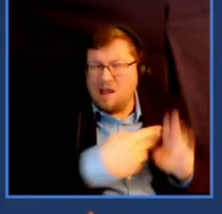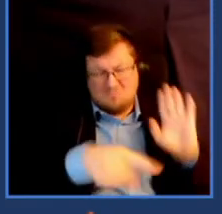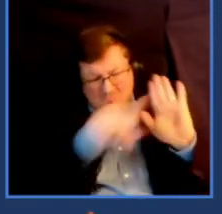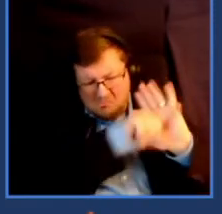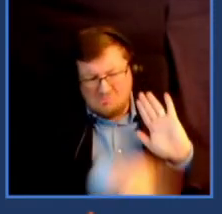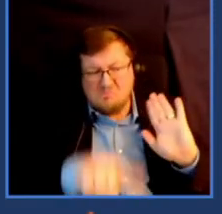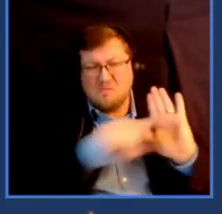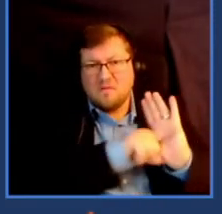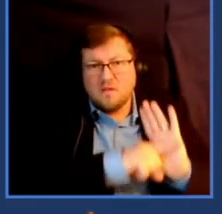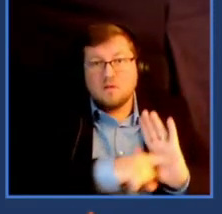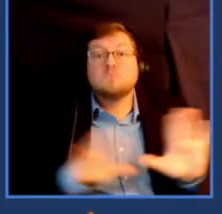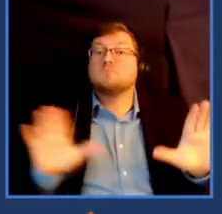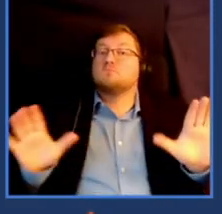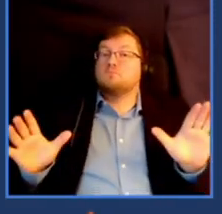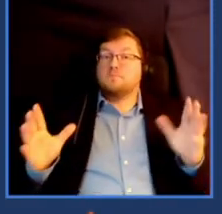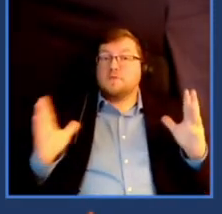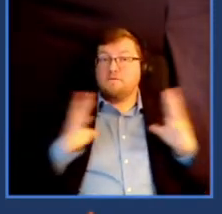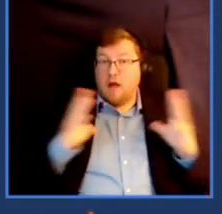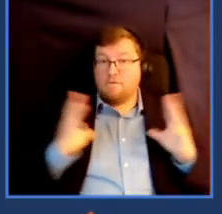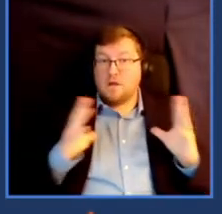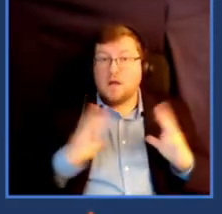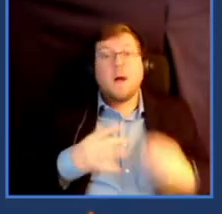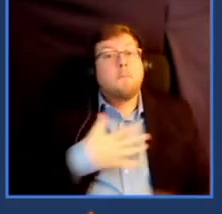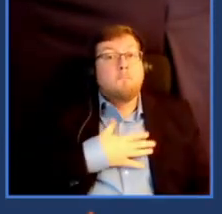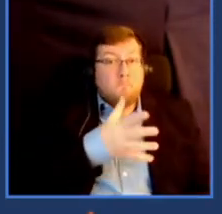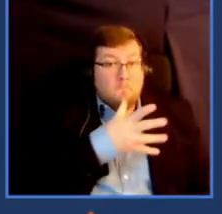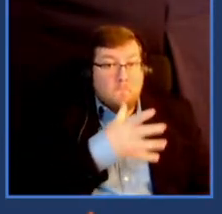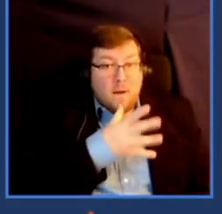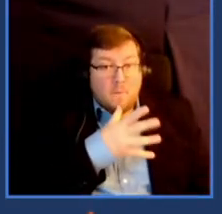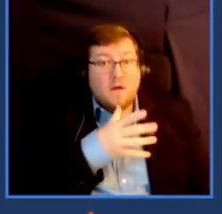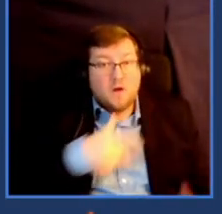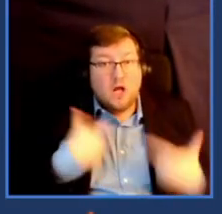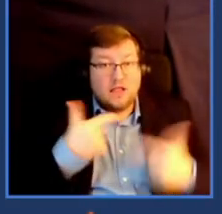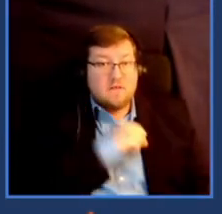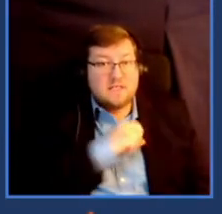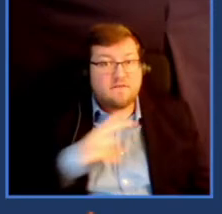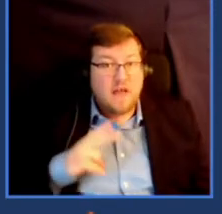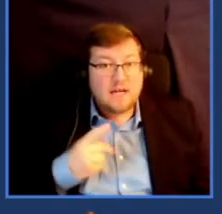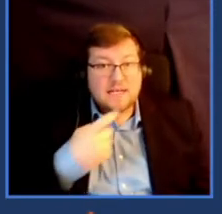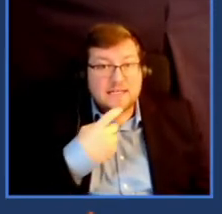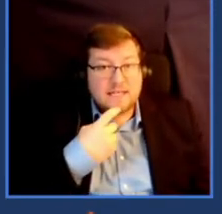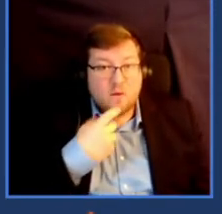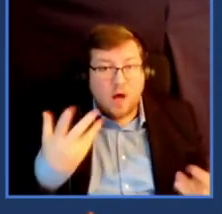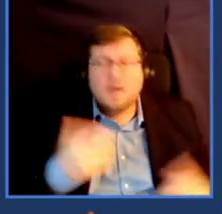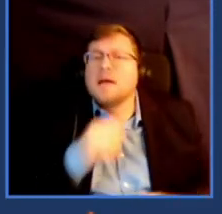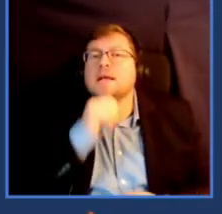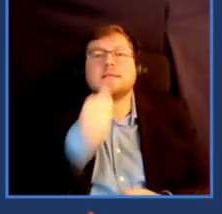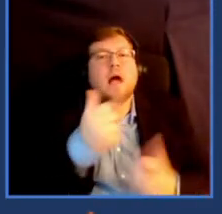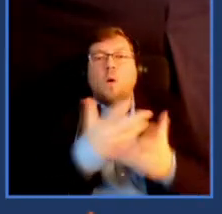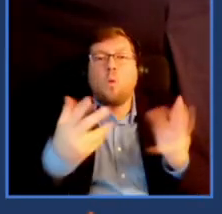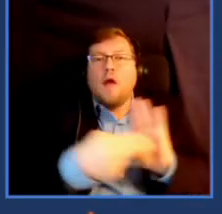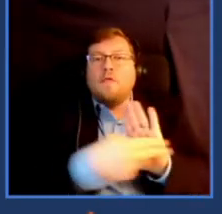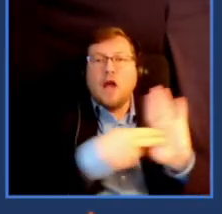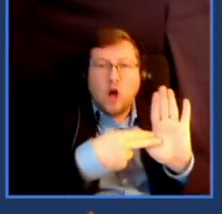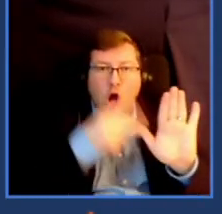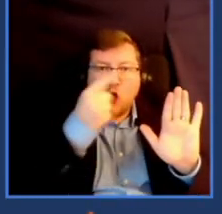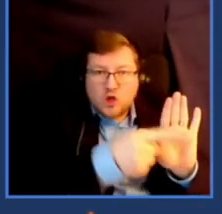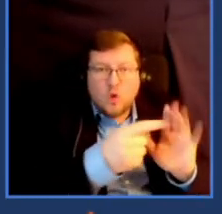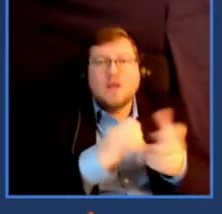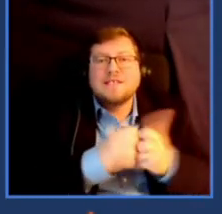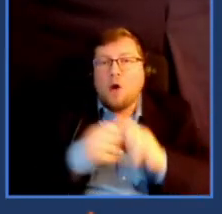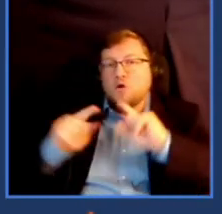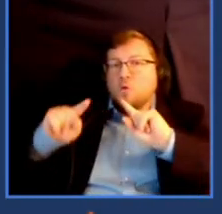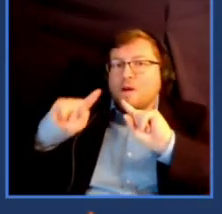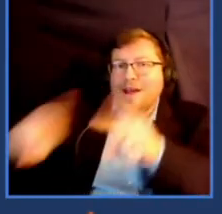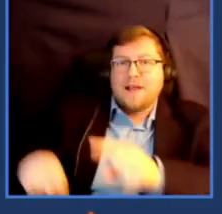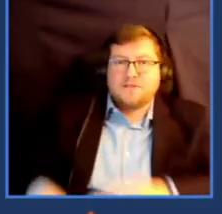But that's all right. My mother down in Savannah, Georgia, she said, it's not what they call you, it's what you answer by. And in a